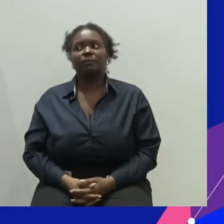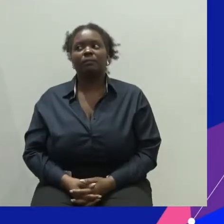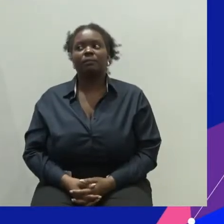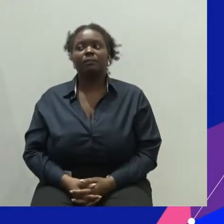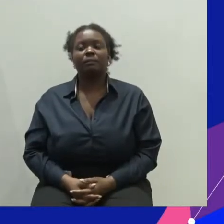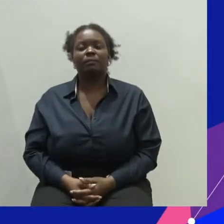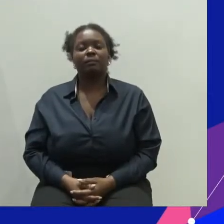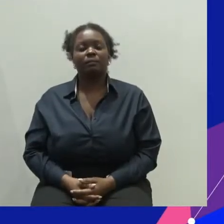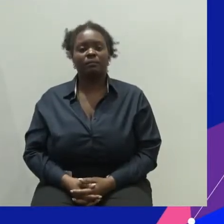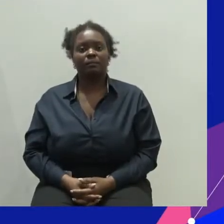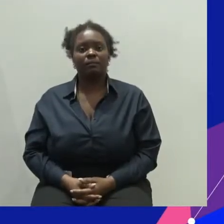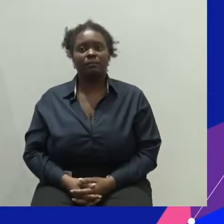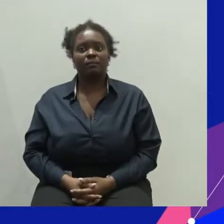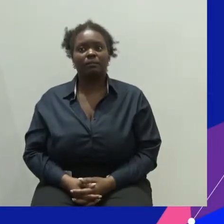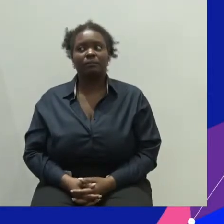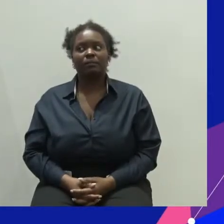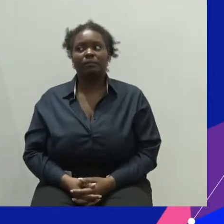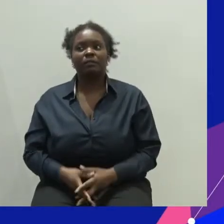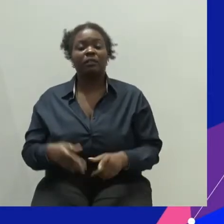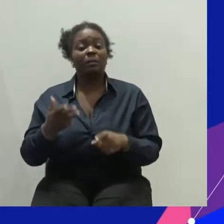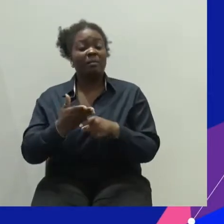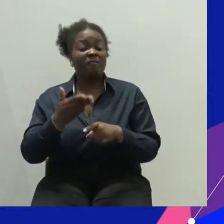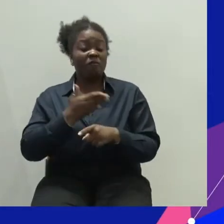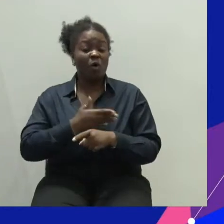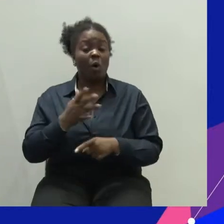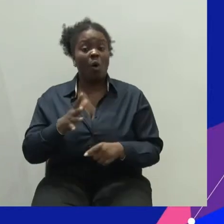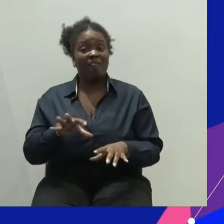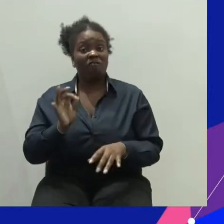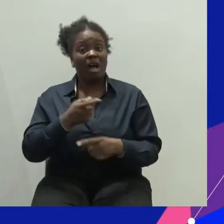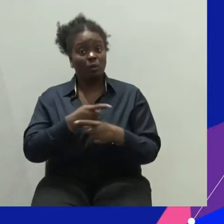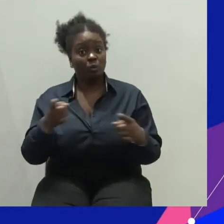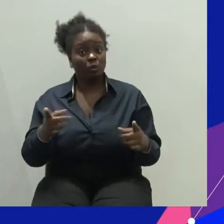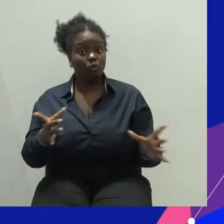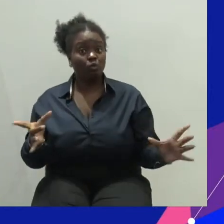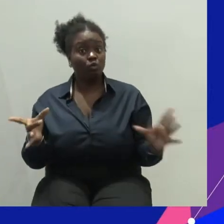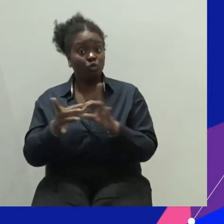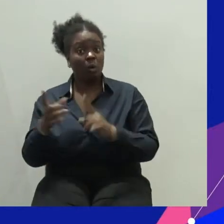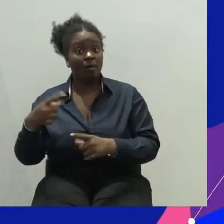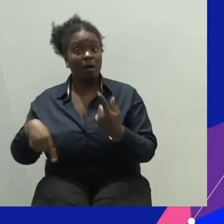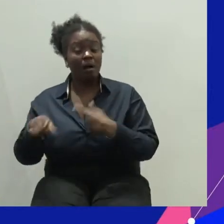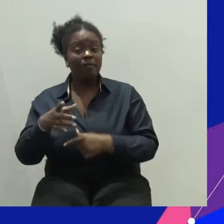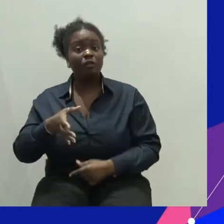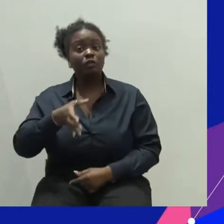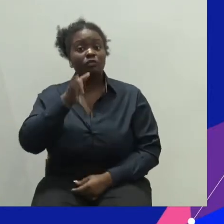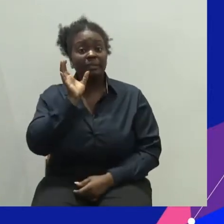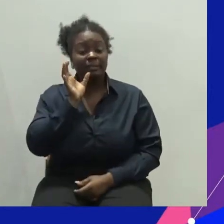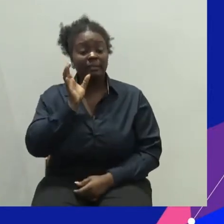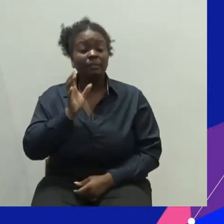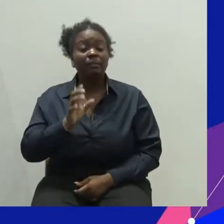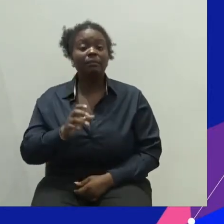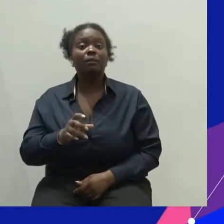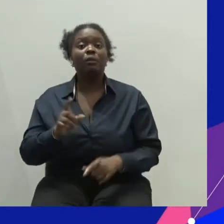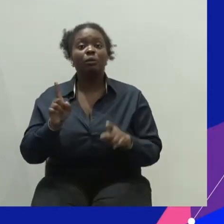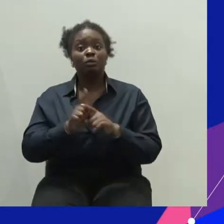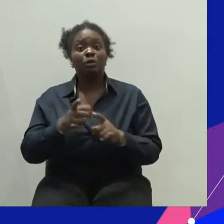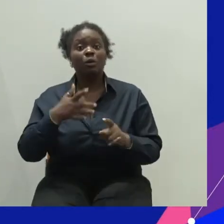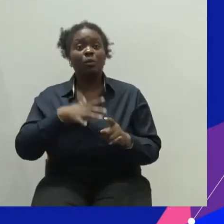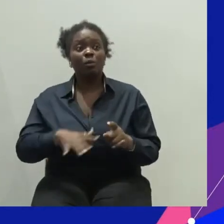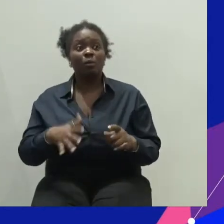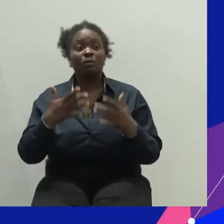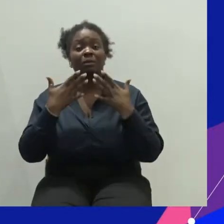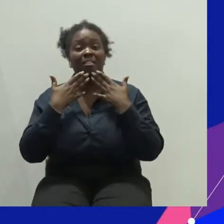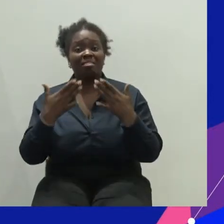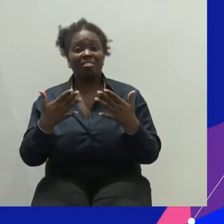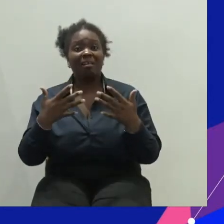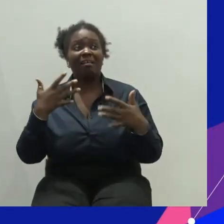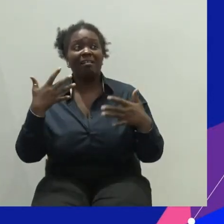And before I invite you to join us for drinks, I also wanted to ask you to please thank